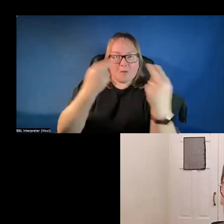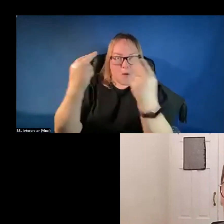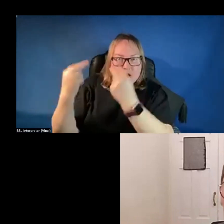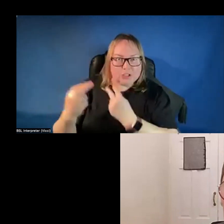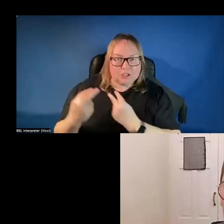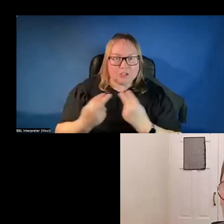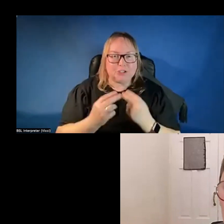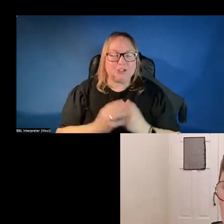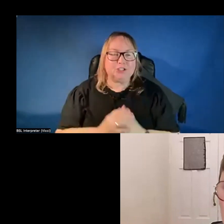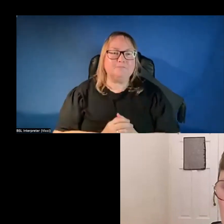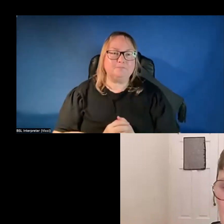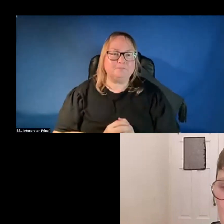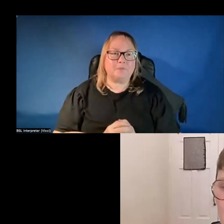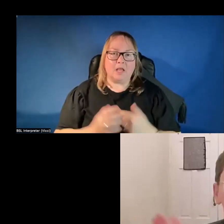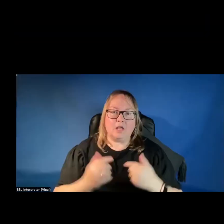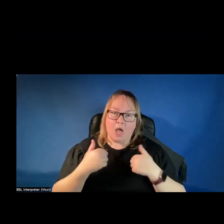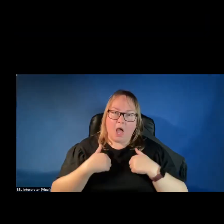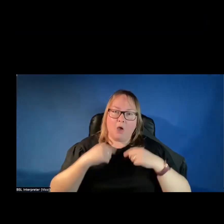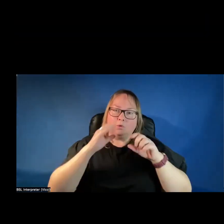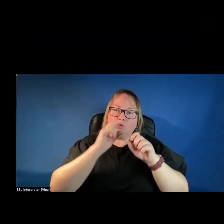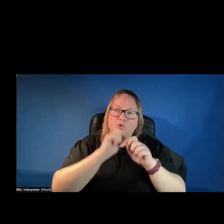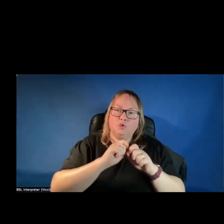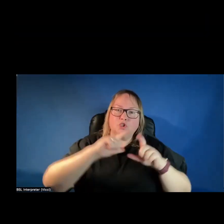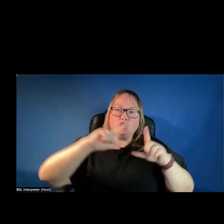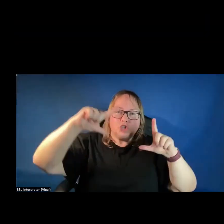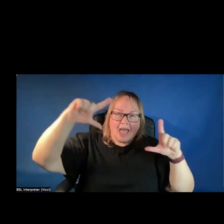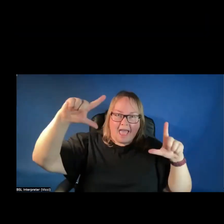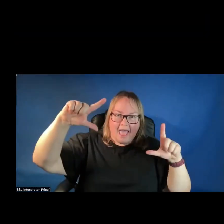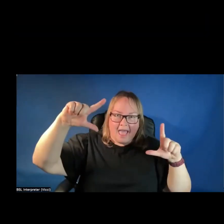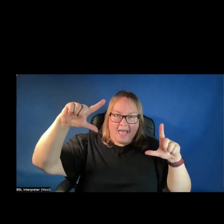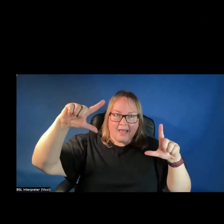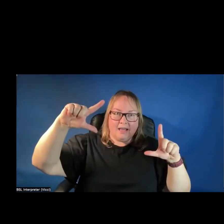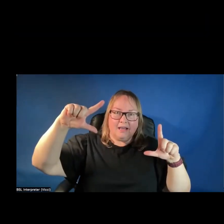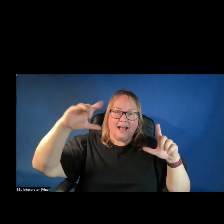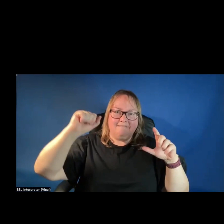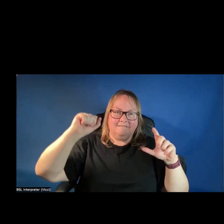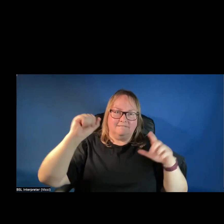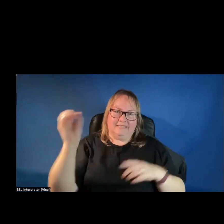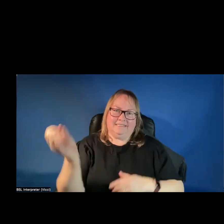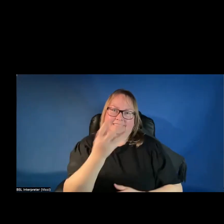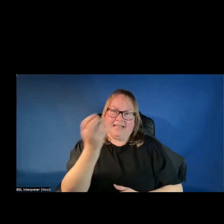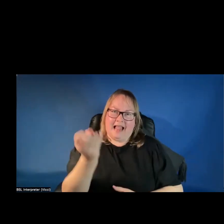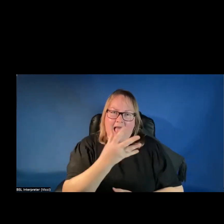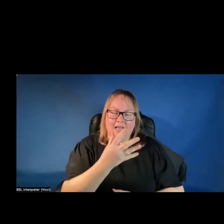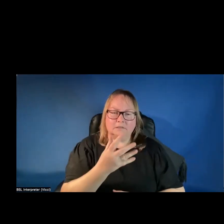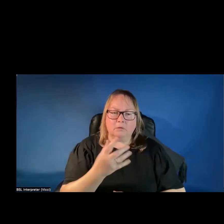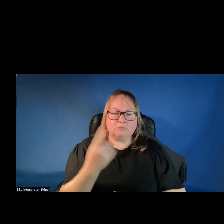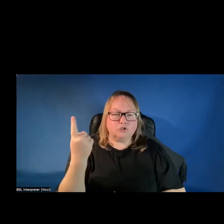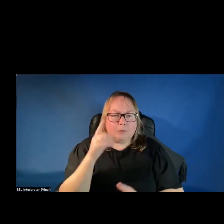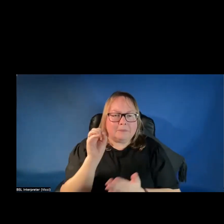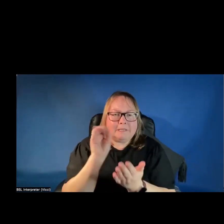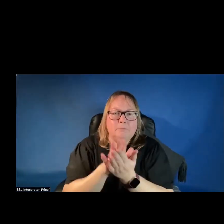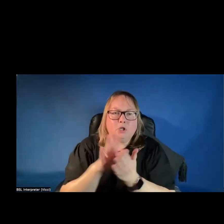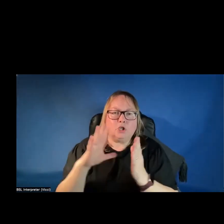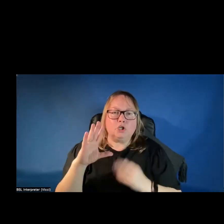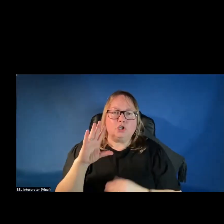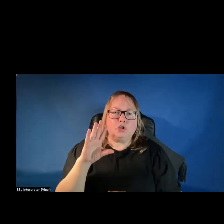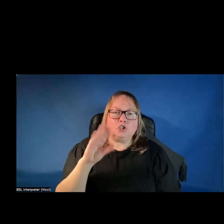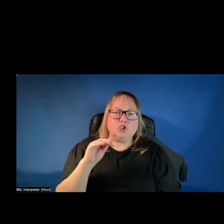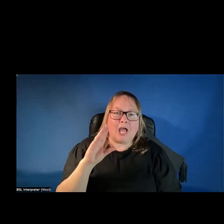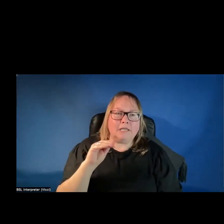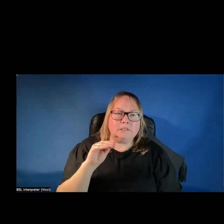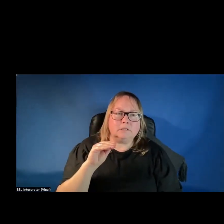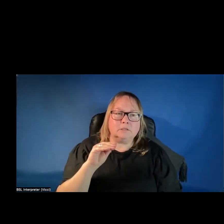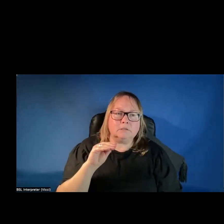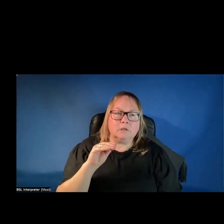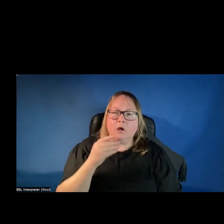gonna share my screen with some slides. I've seen in the chat that somebody might not have